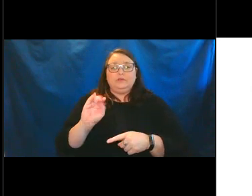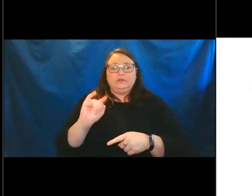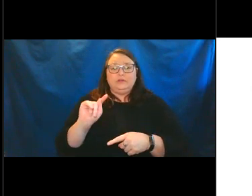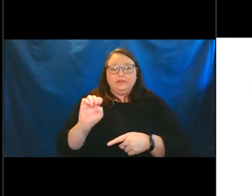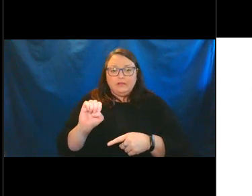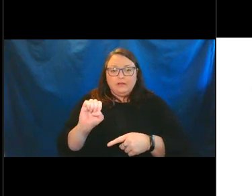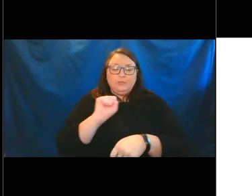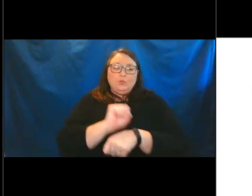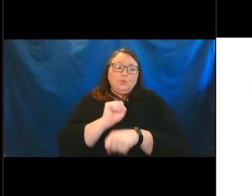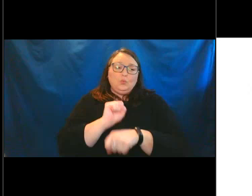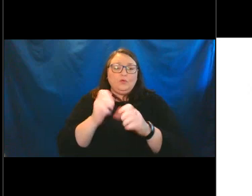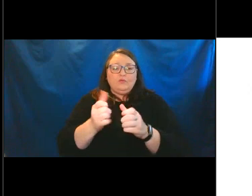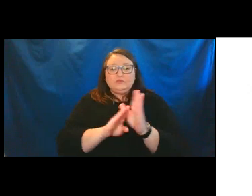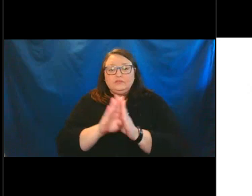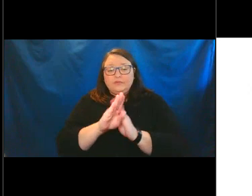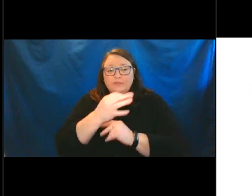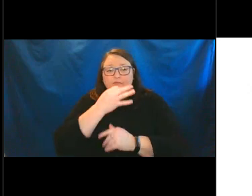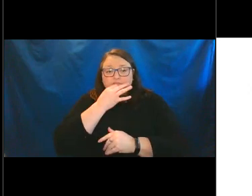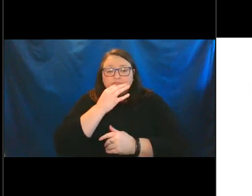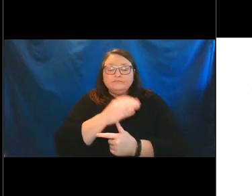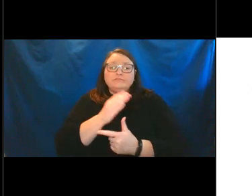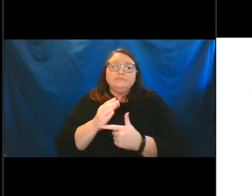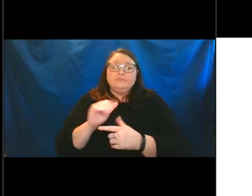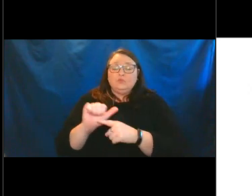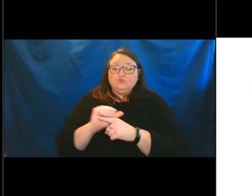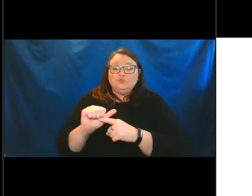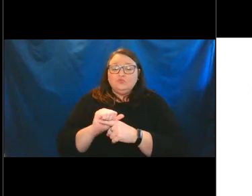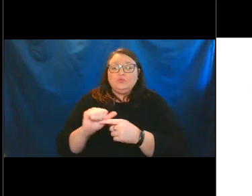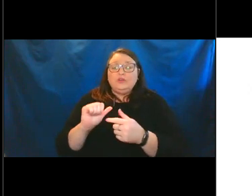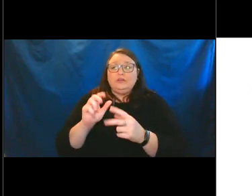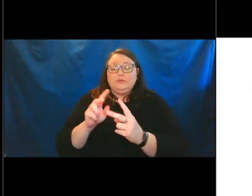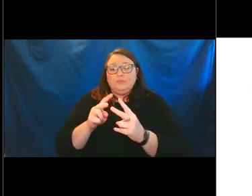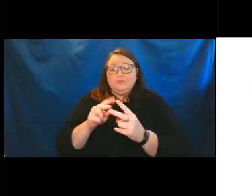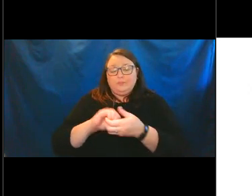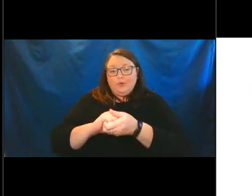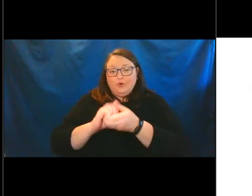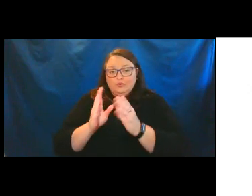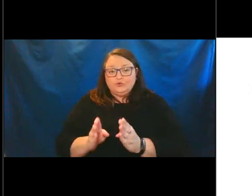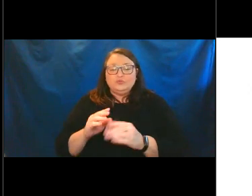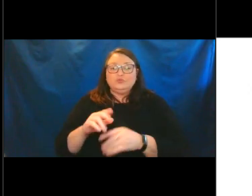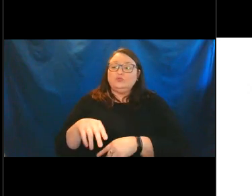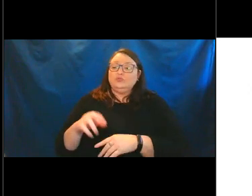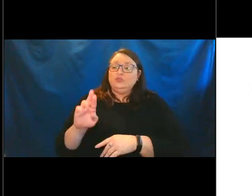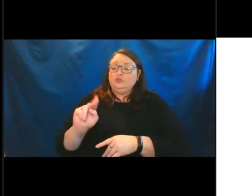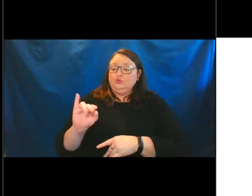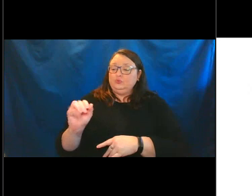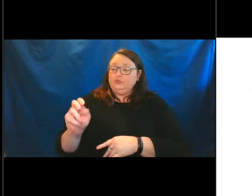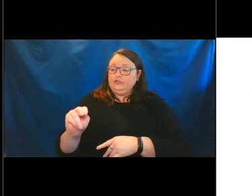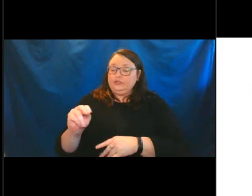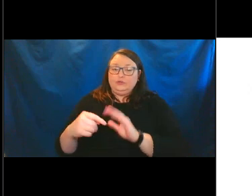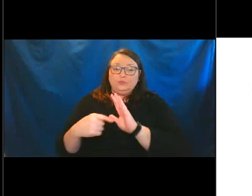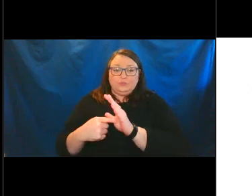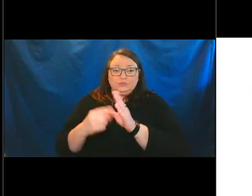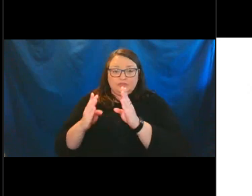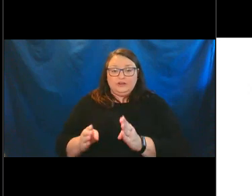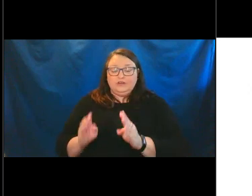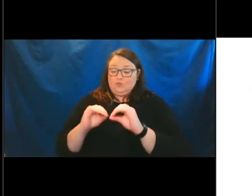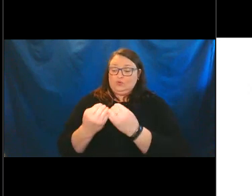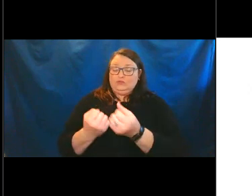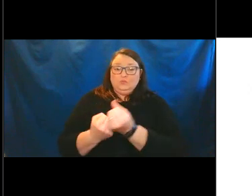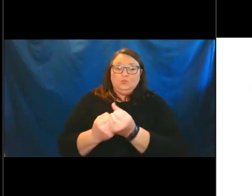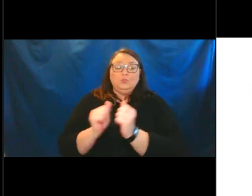workforce development expertise, training partners, union representatives, organizations supporting us with